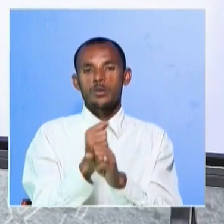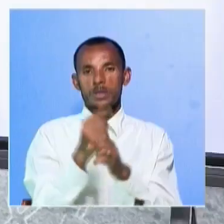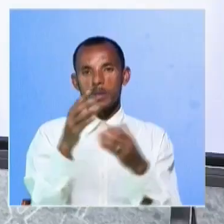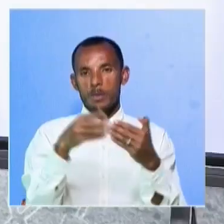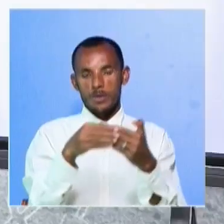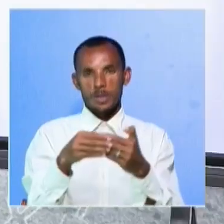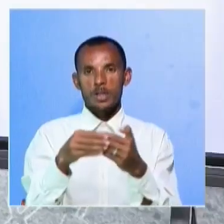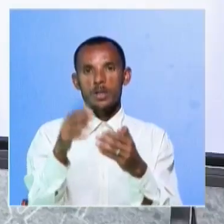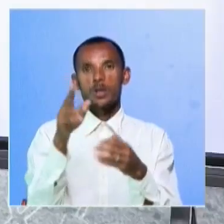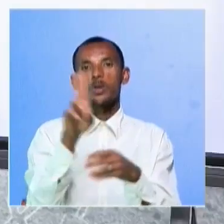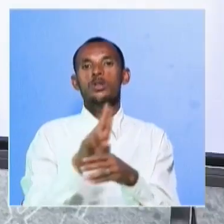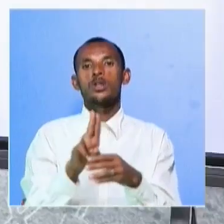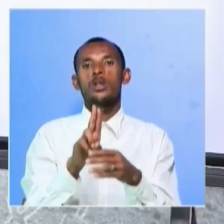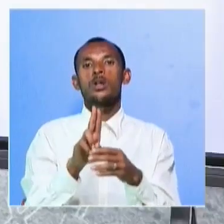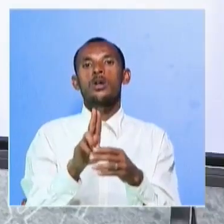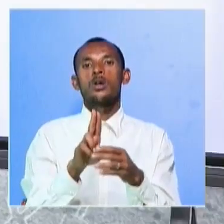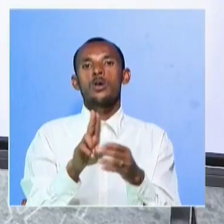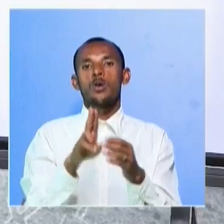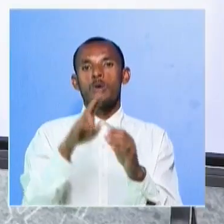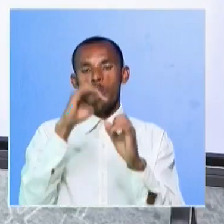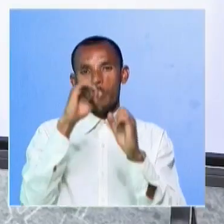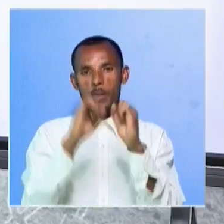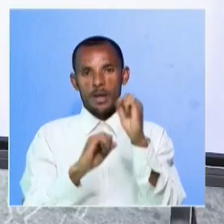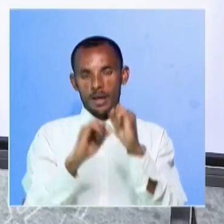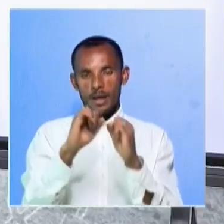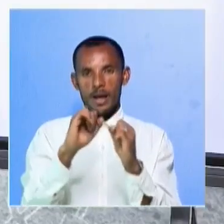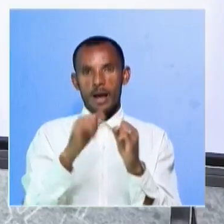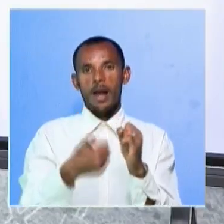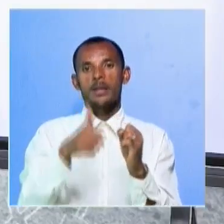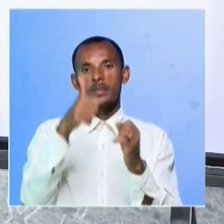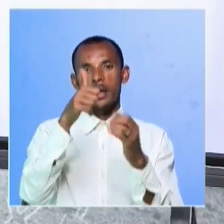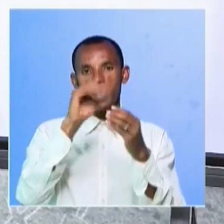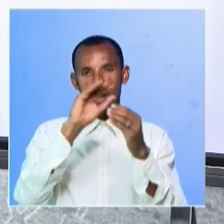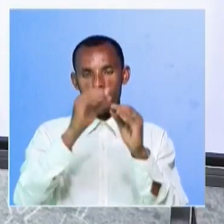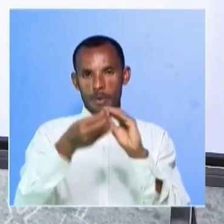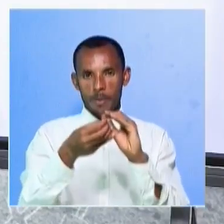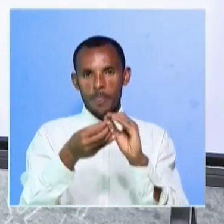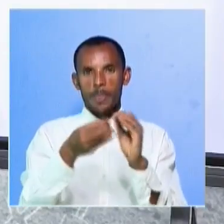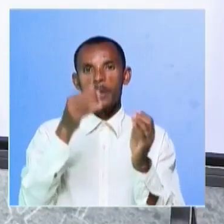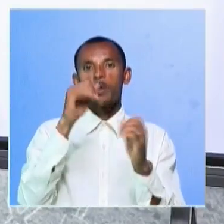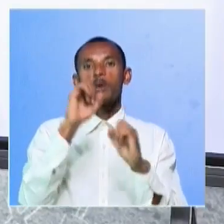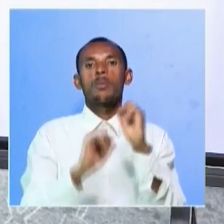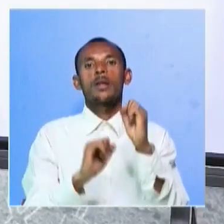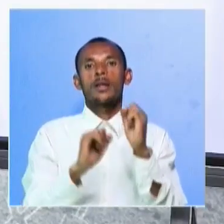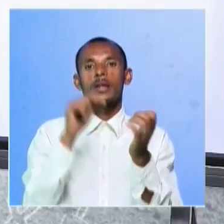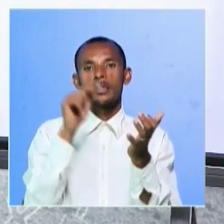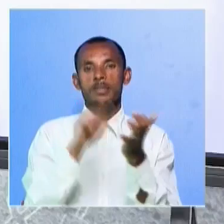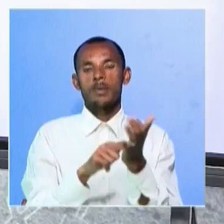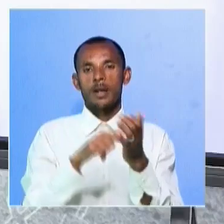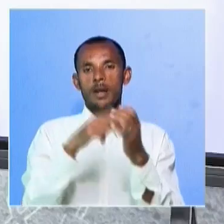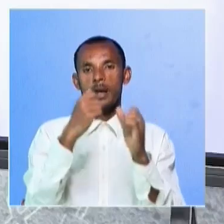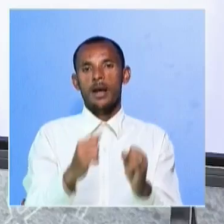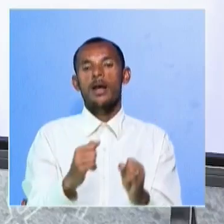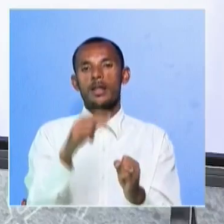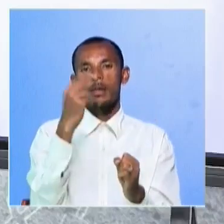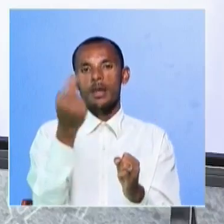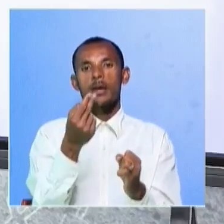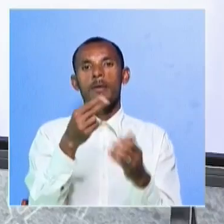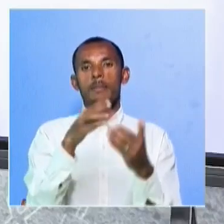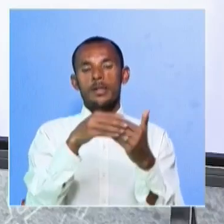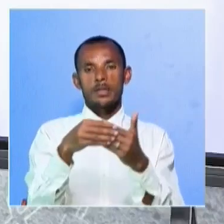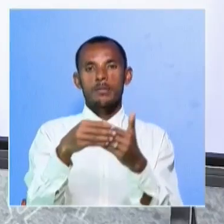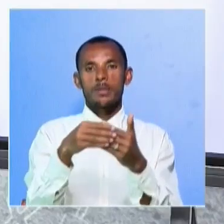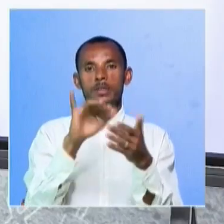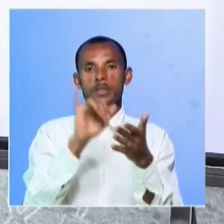for comparing another numbers, okay? Comparison of decimal can take the principles that